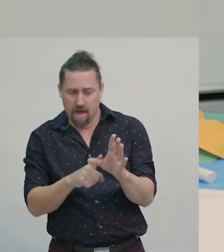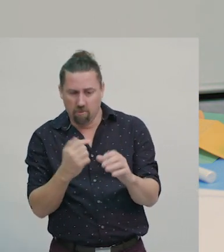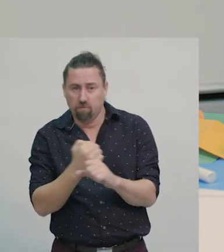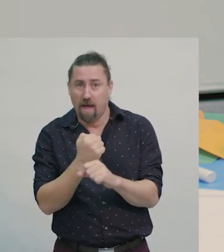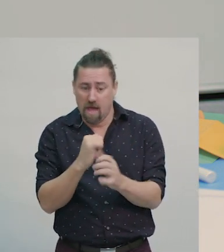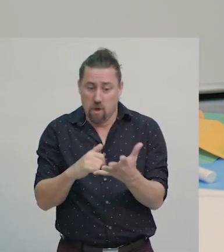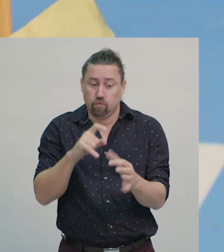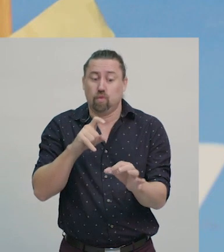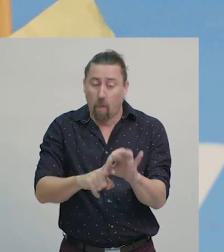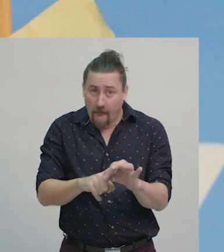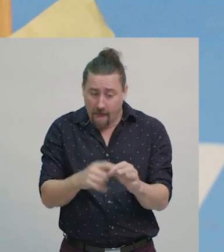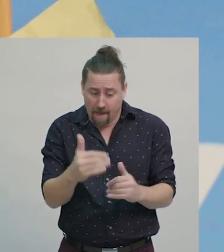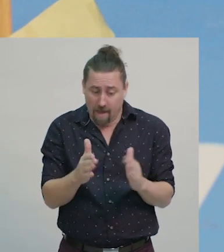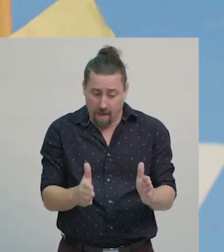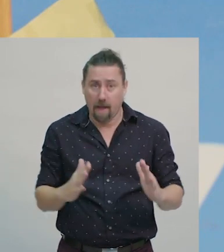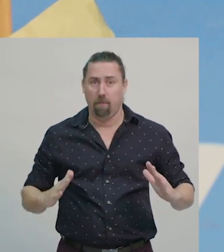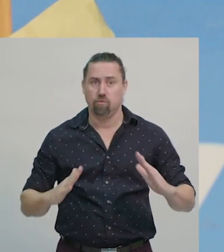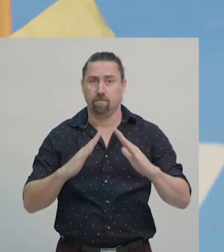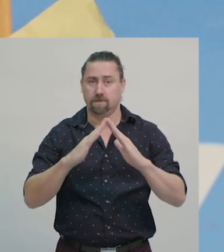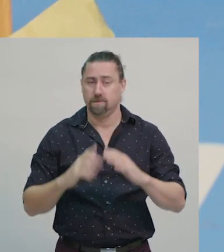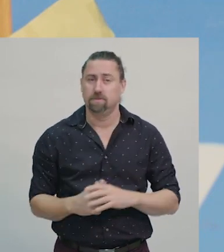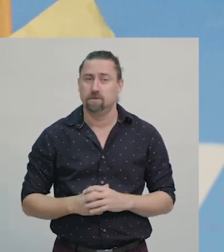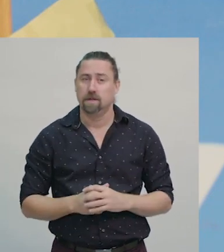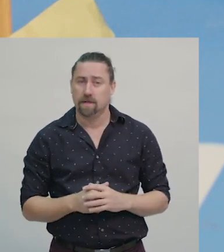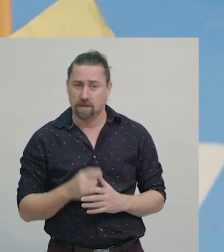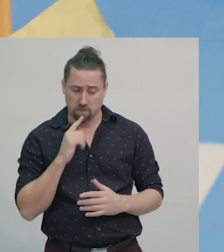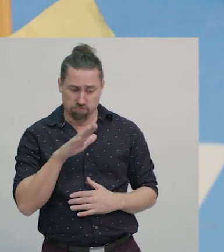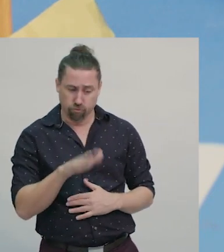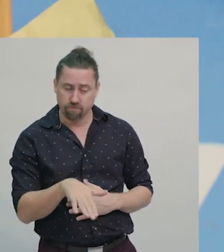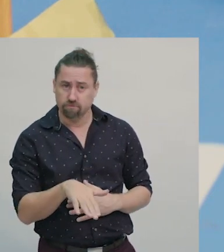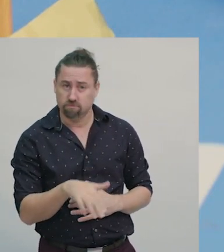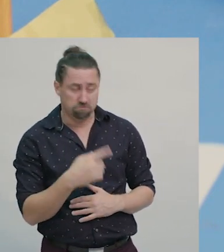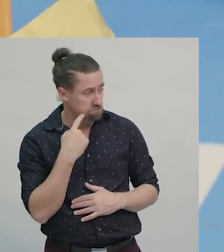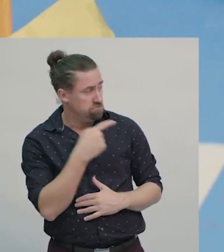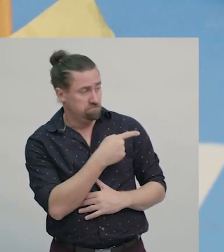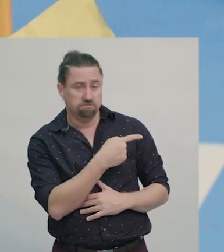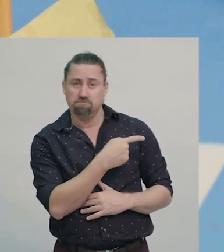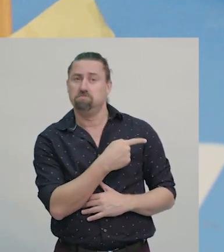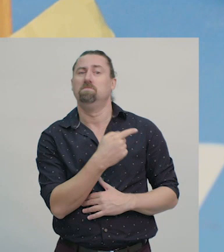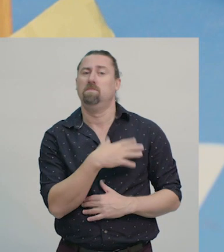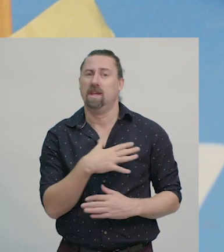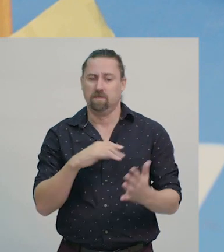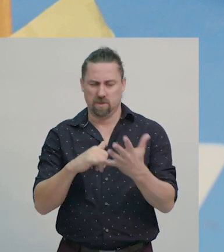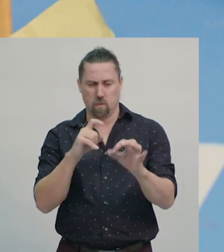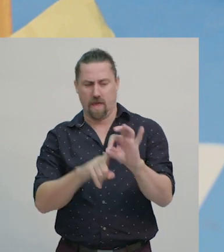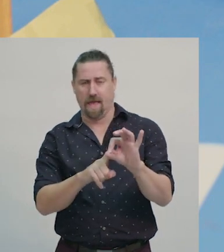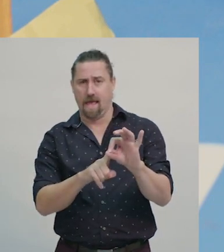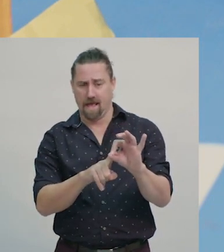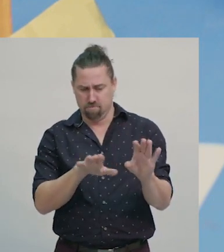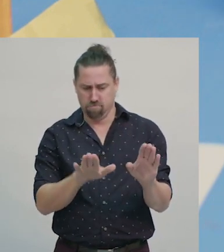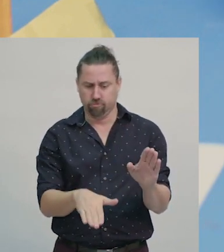pyramid. We'll start with the base. As the name suggests, the base of this pyramid is a